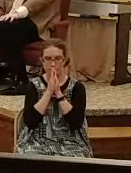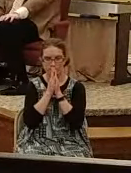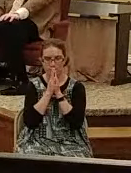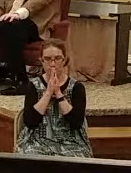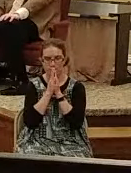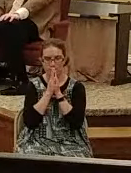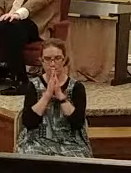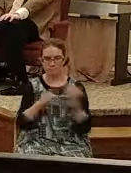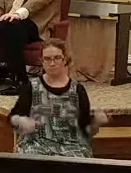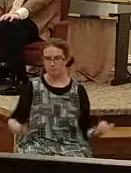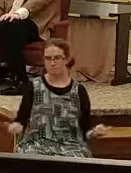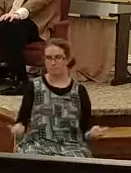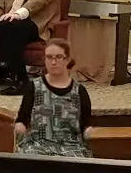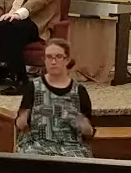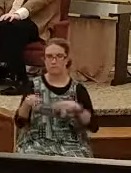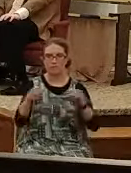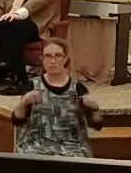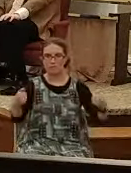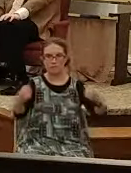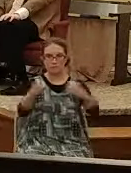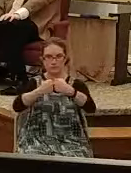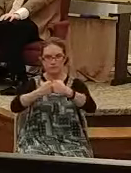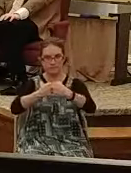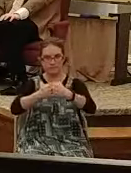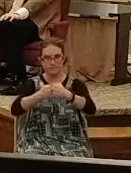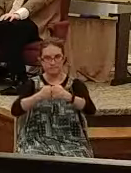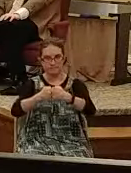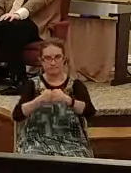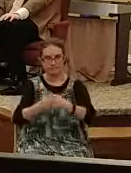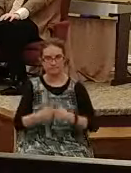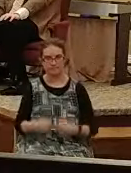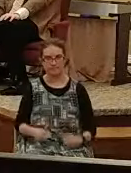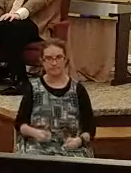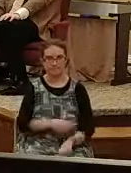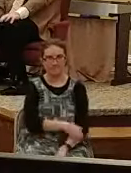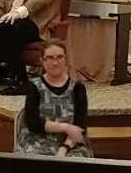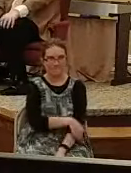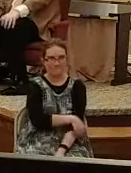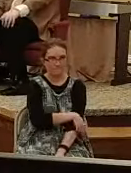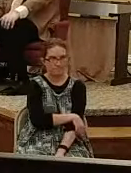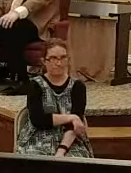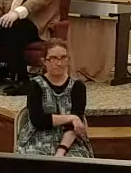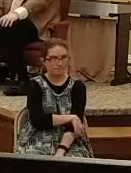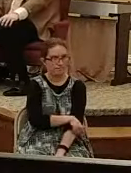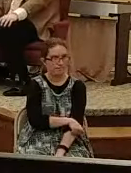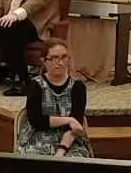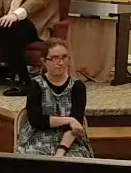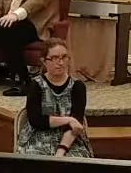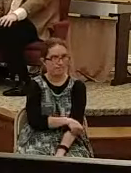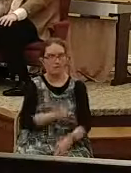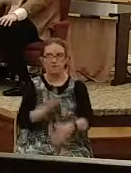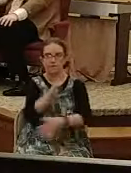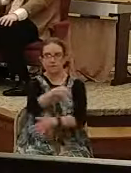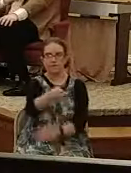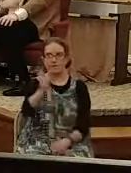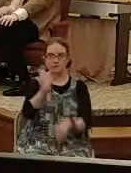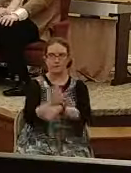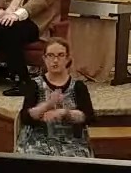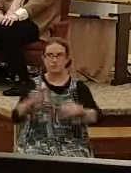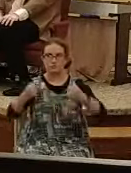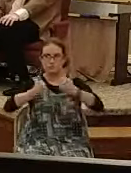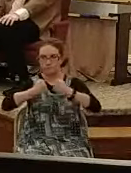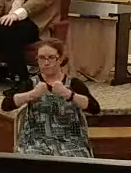one for another, you know what we're doing? We're locking shields. Hallelujah. Amen. And so when the enemy comes after the church, we just lock